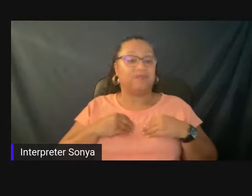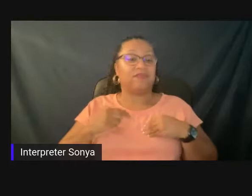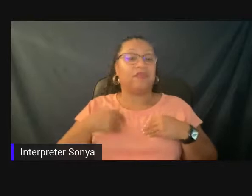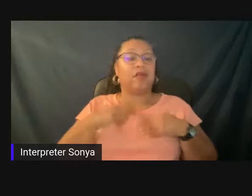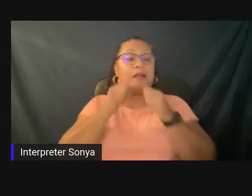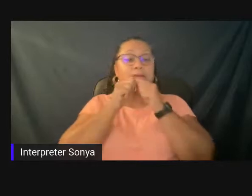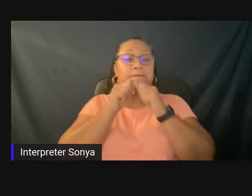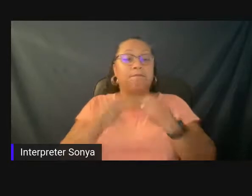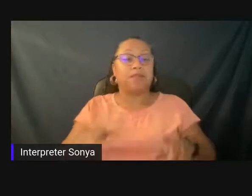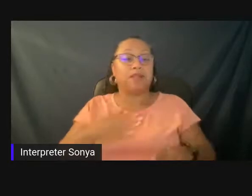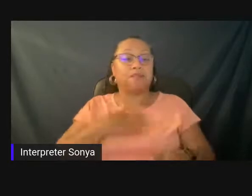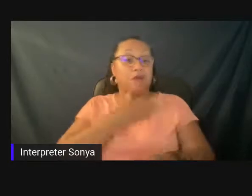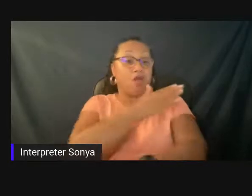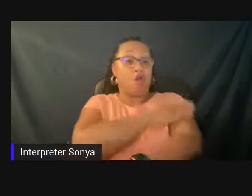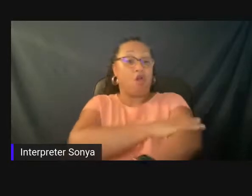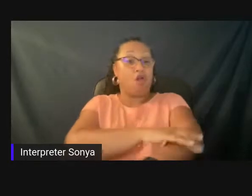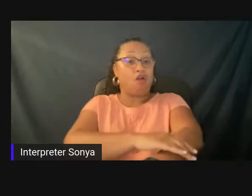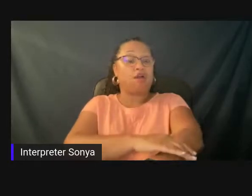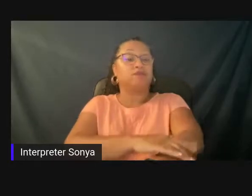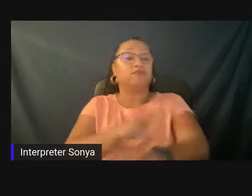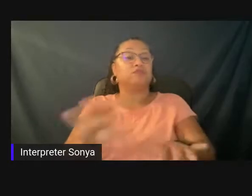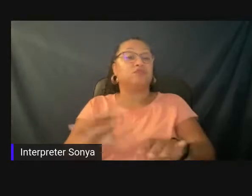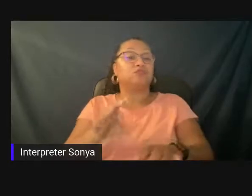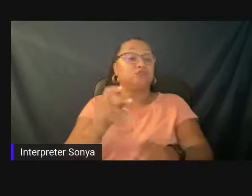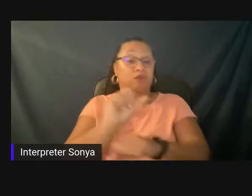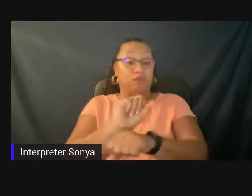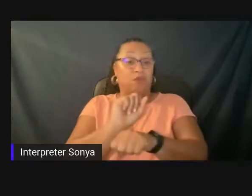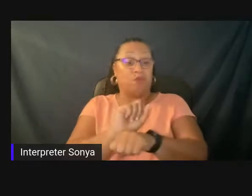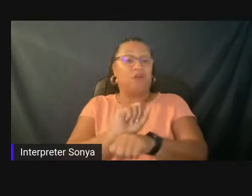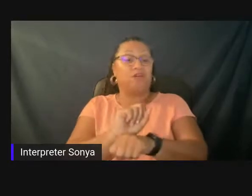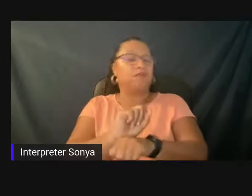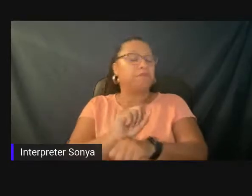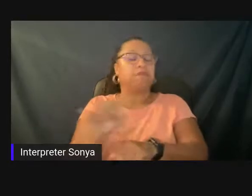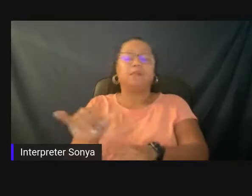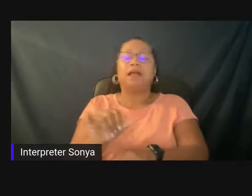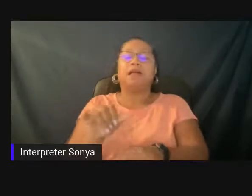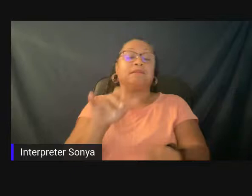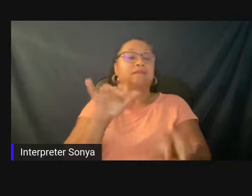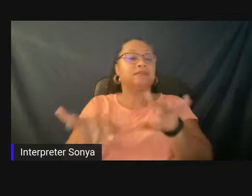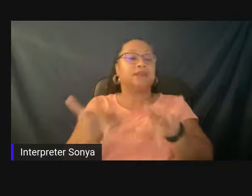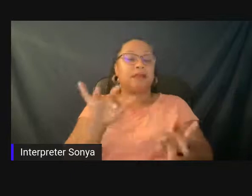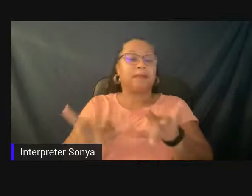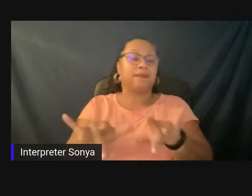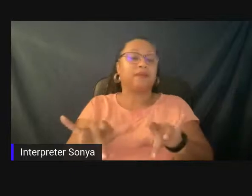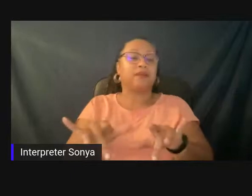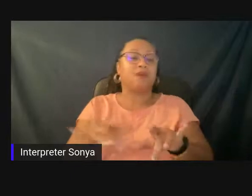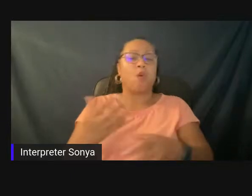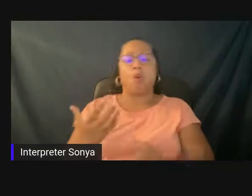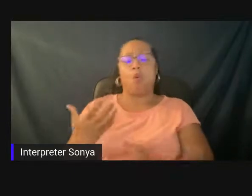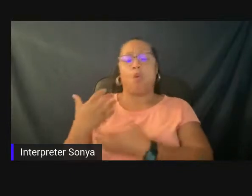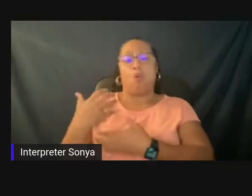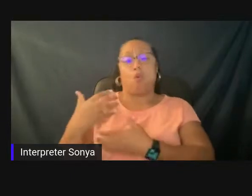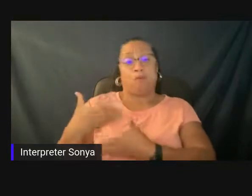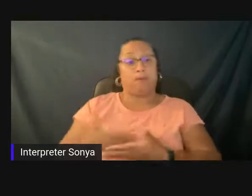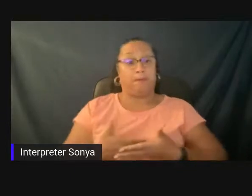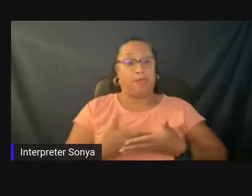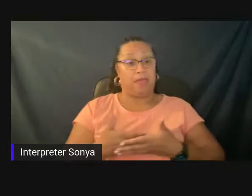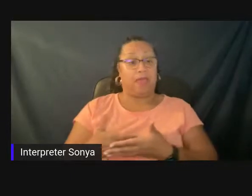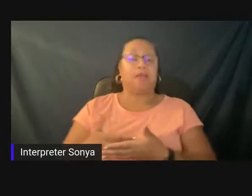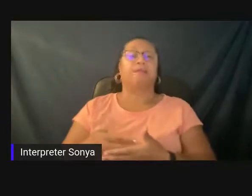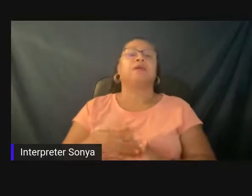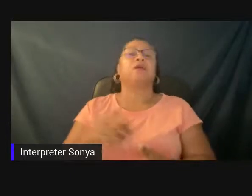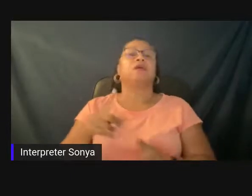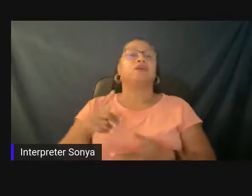do, whether typing on a computer, holding a child, driving a car, or stirring